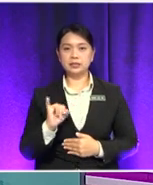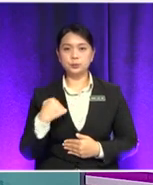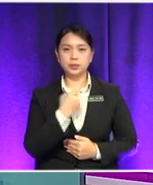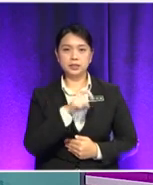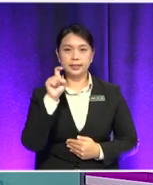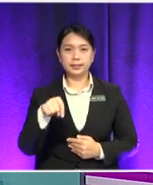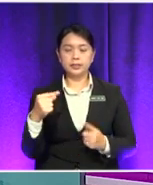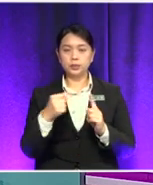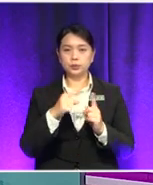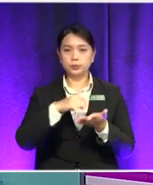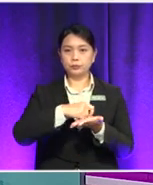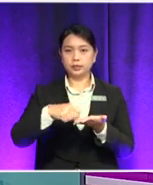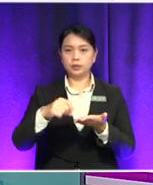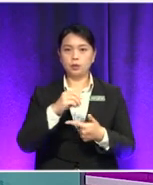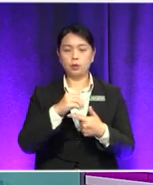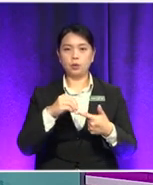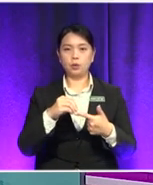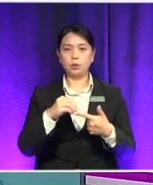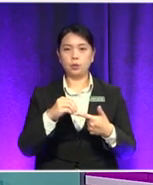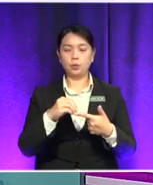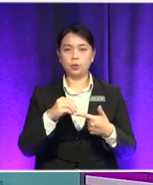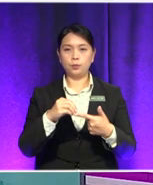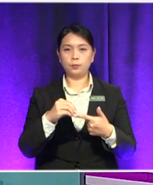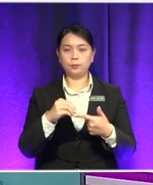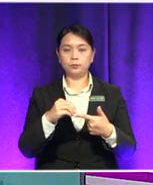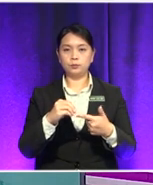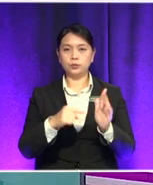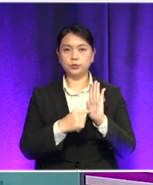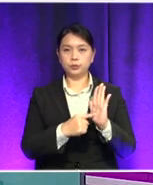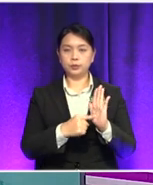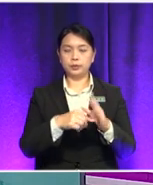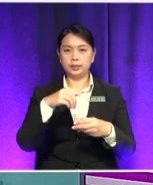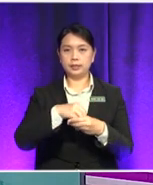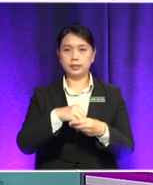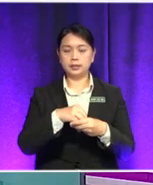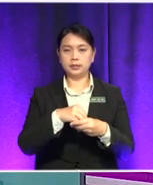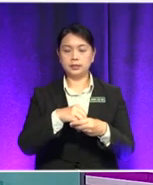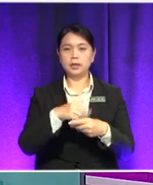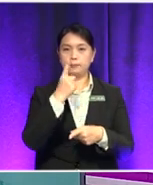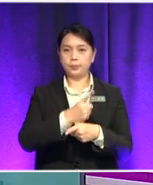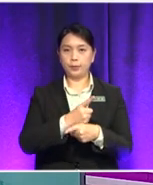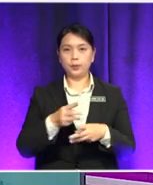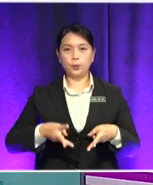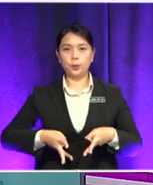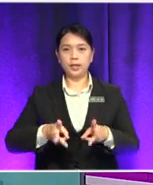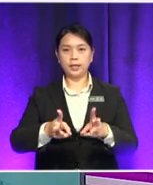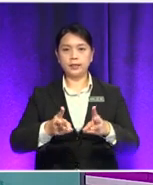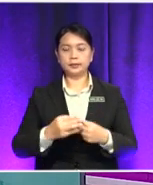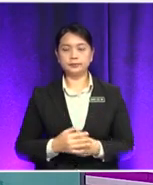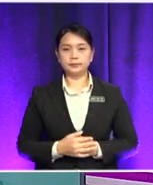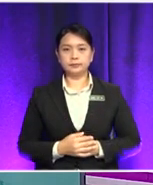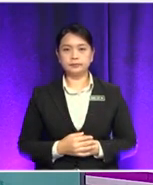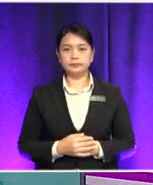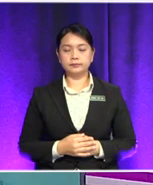we need to write or we need to express them in a proper way. In a proper way. Yes. So this is the